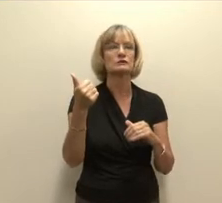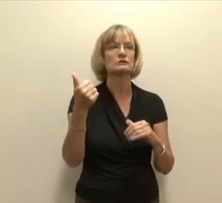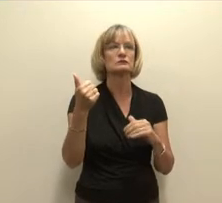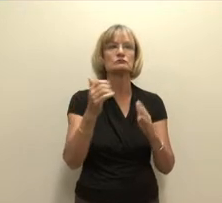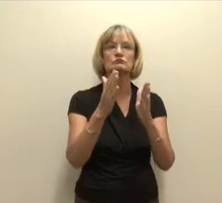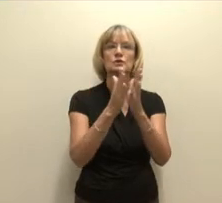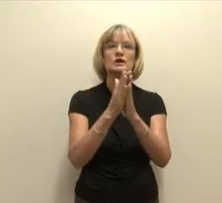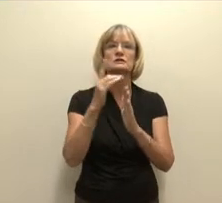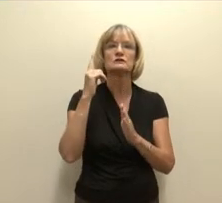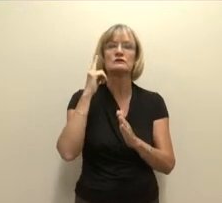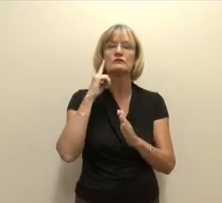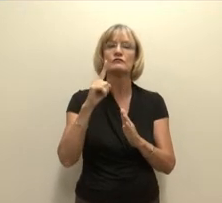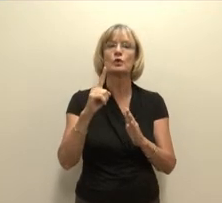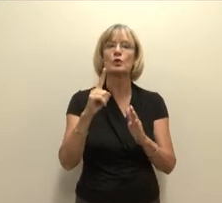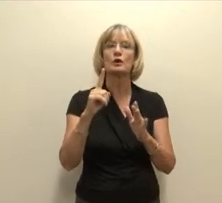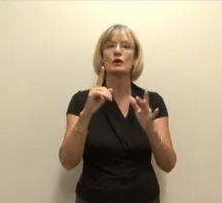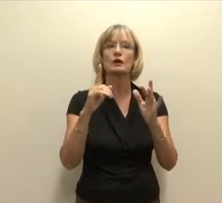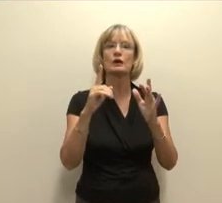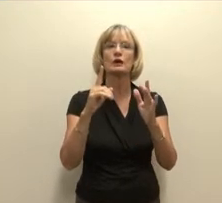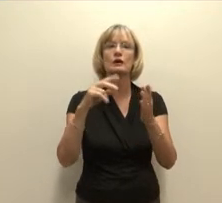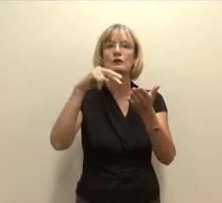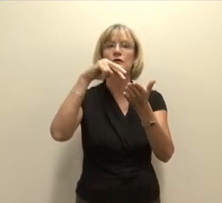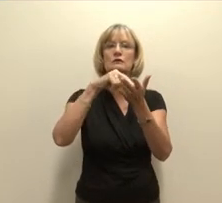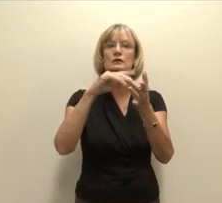requests to address the board.